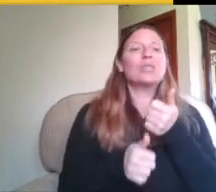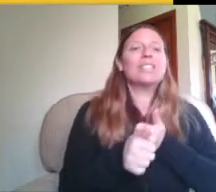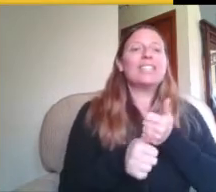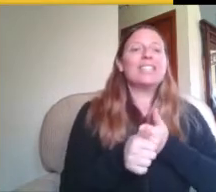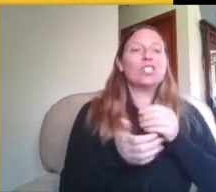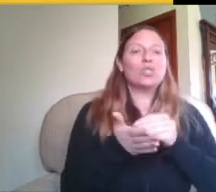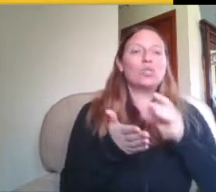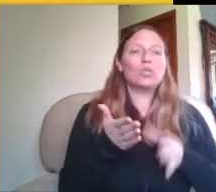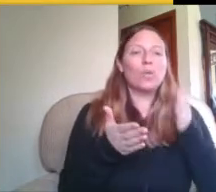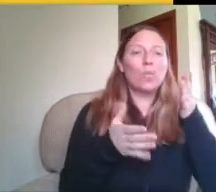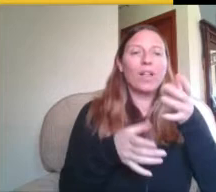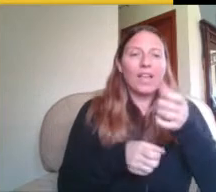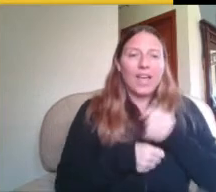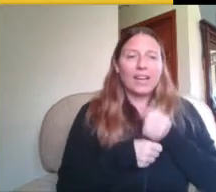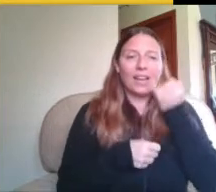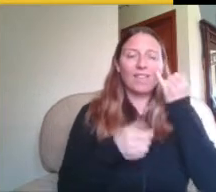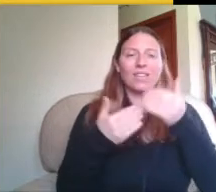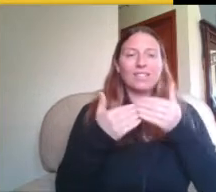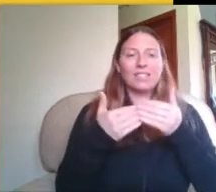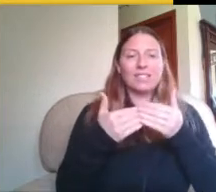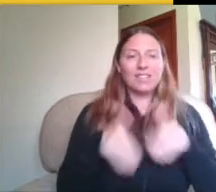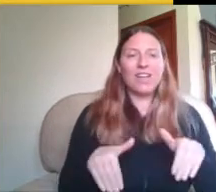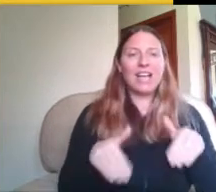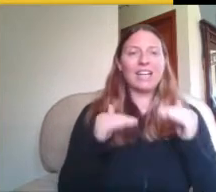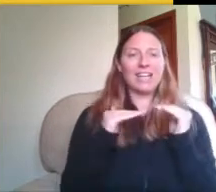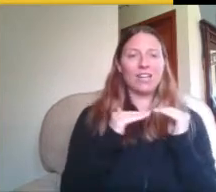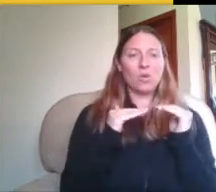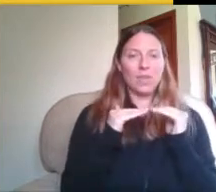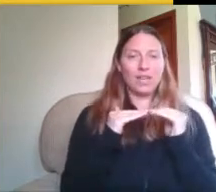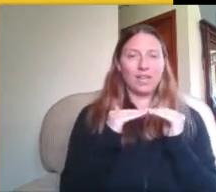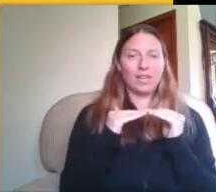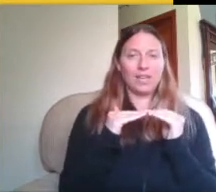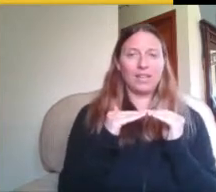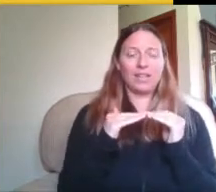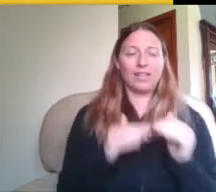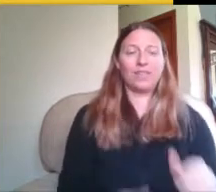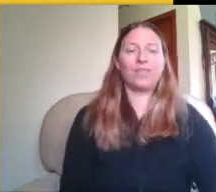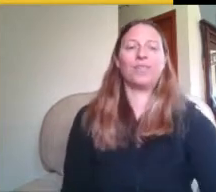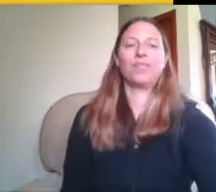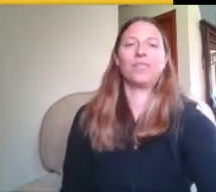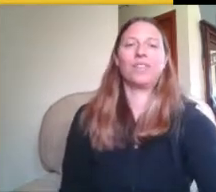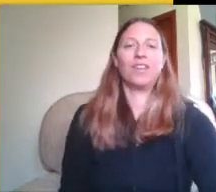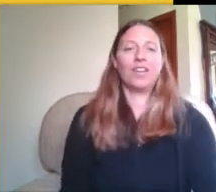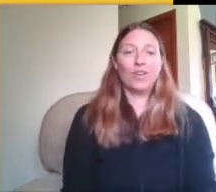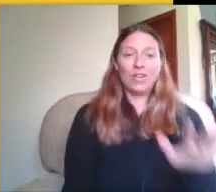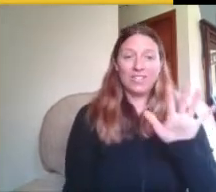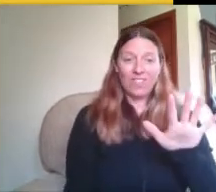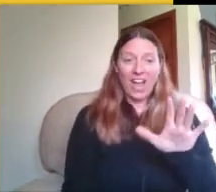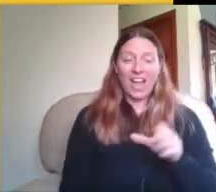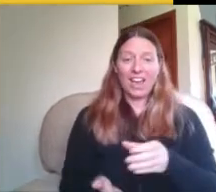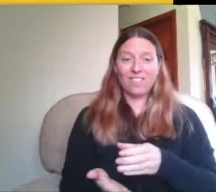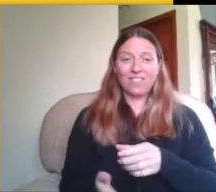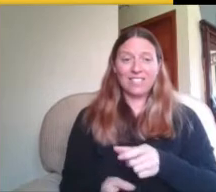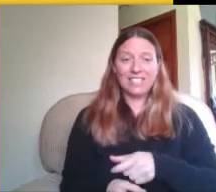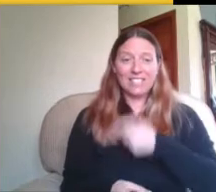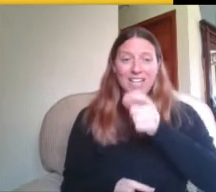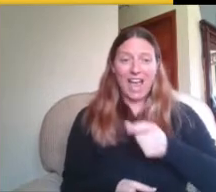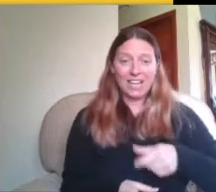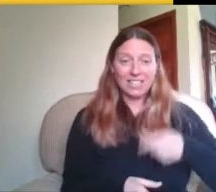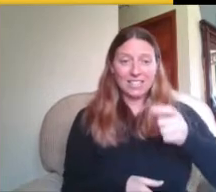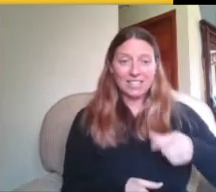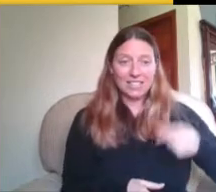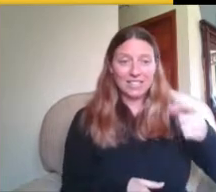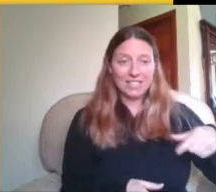student will get if they're divided equally. There are 5 stacks of